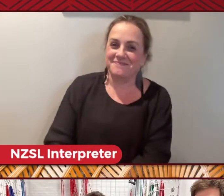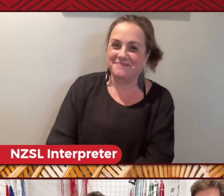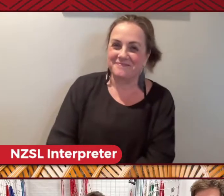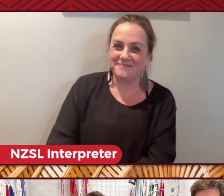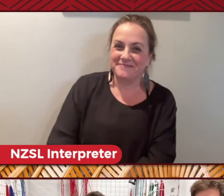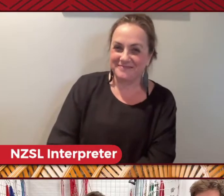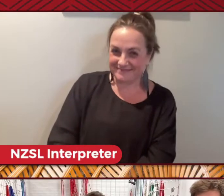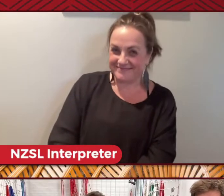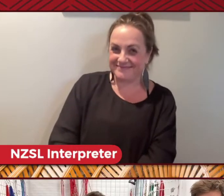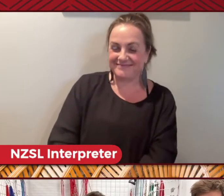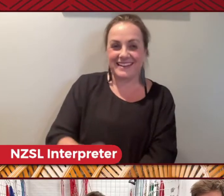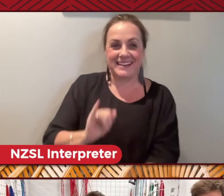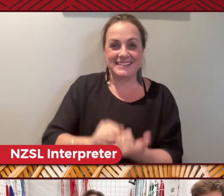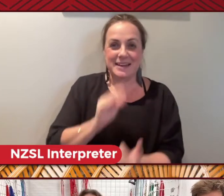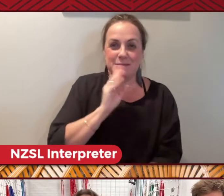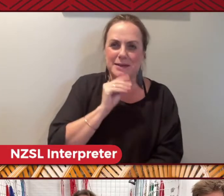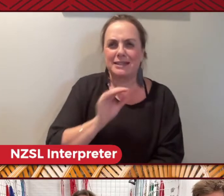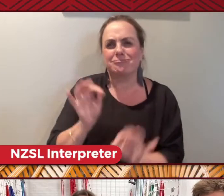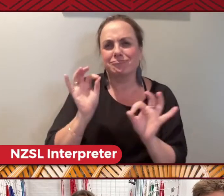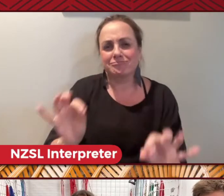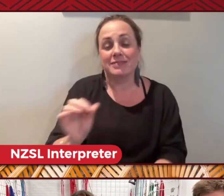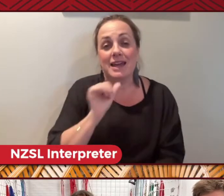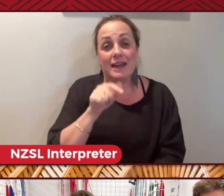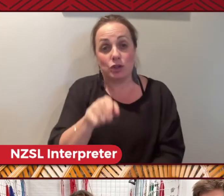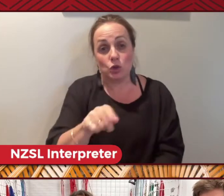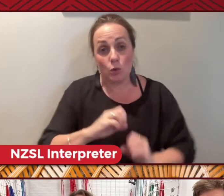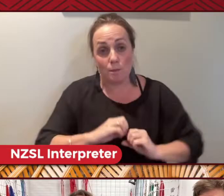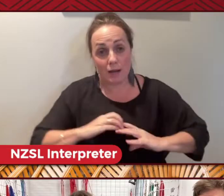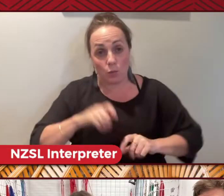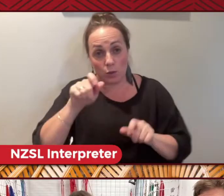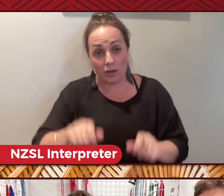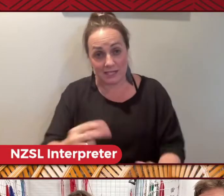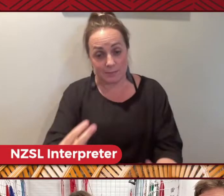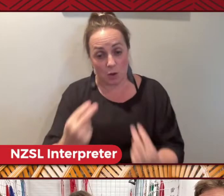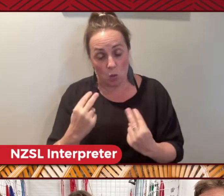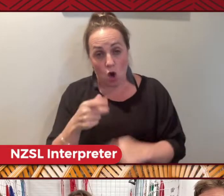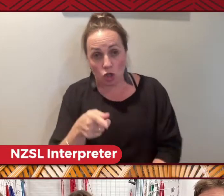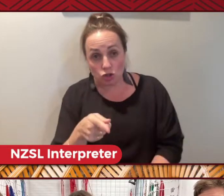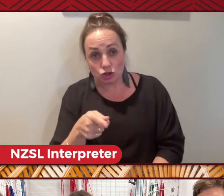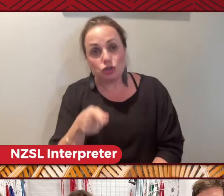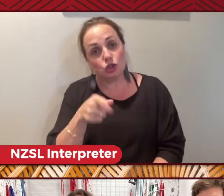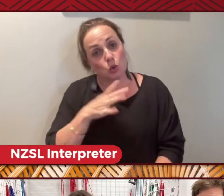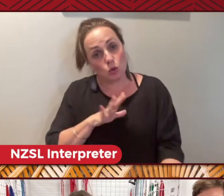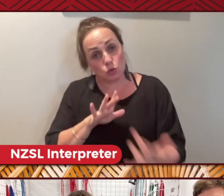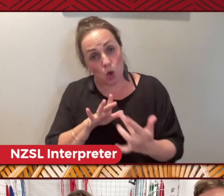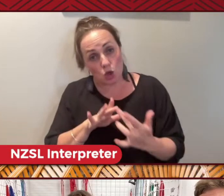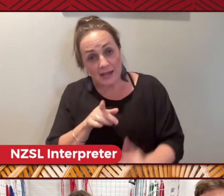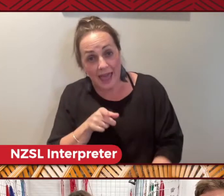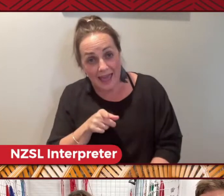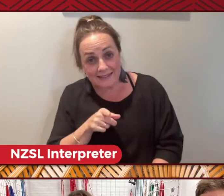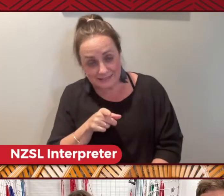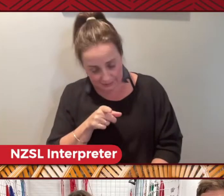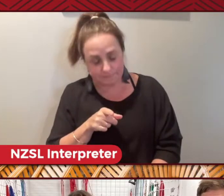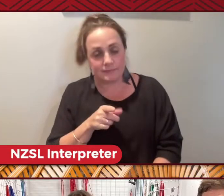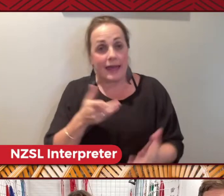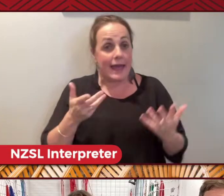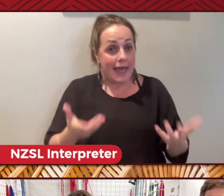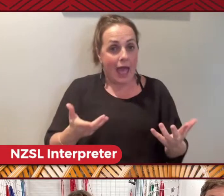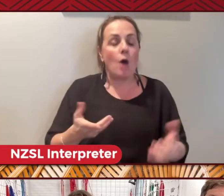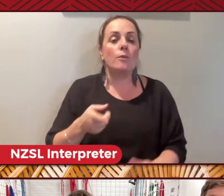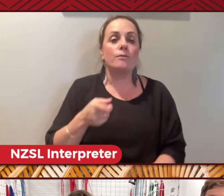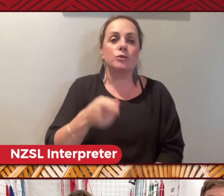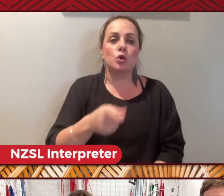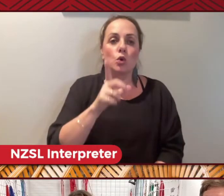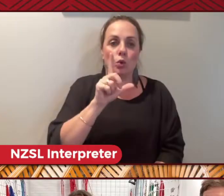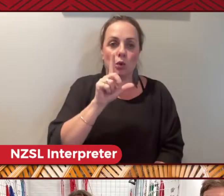Simon speaking, wonderful. So if you're a Manawanui customer and you're watching this wanting to get in touch, the process would be to reach